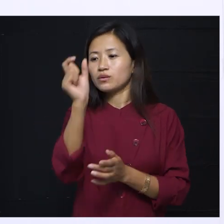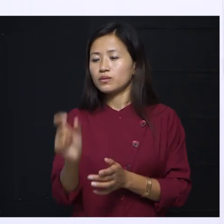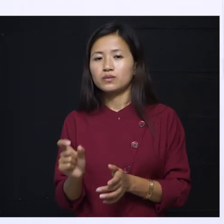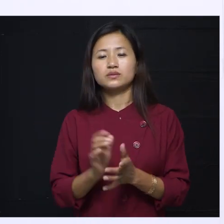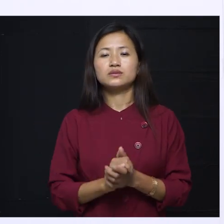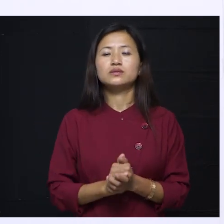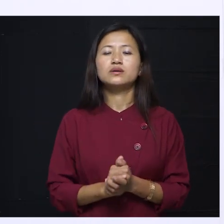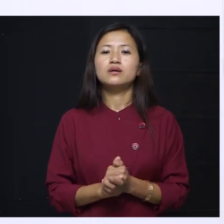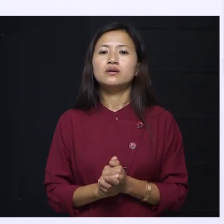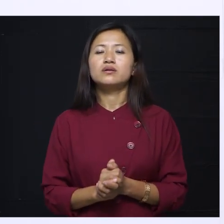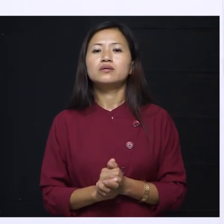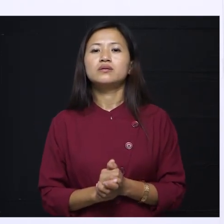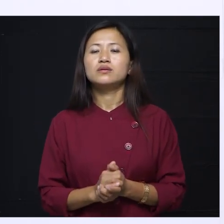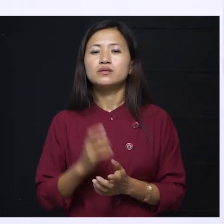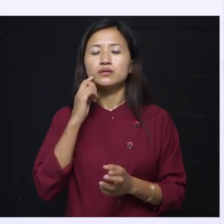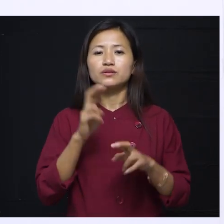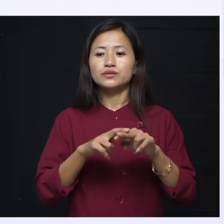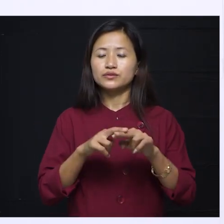can use it in different ways. So if you